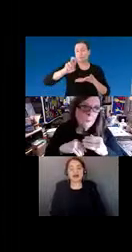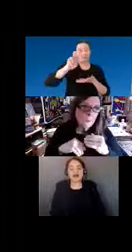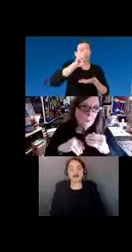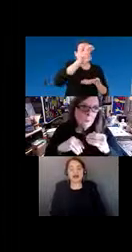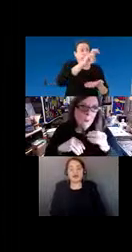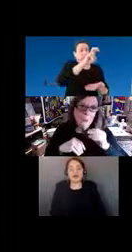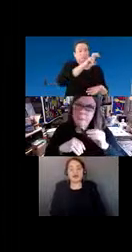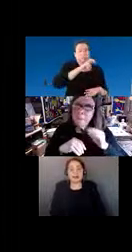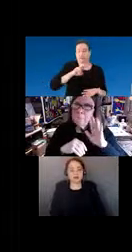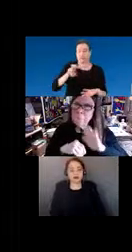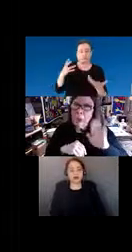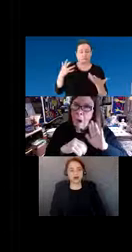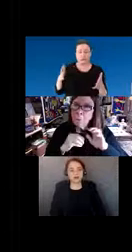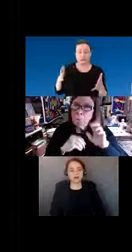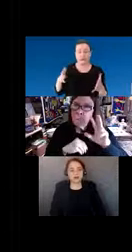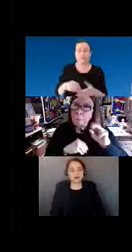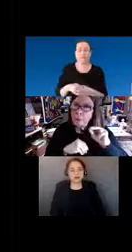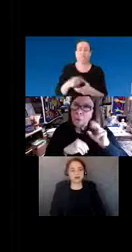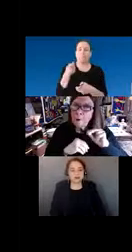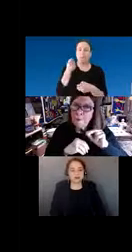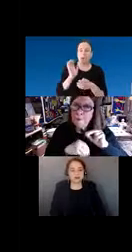and a few places abroad.